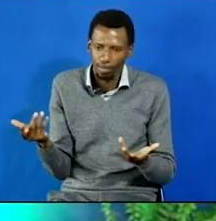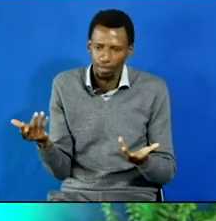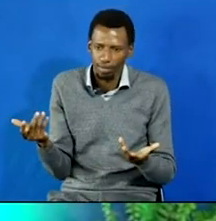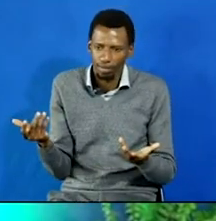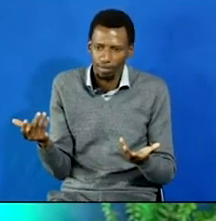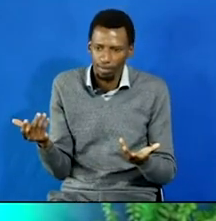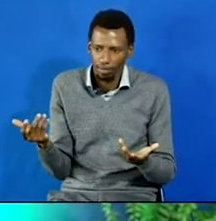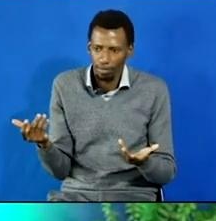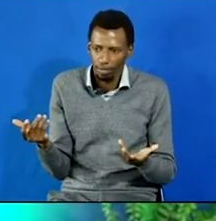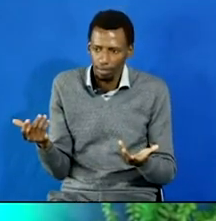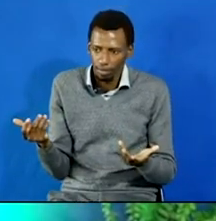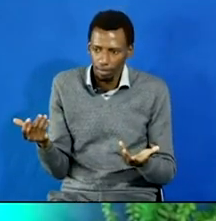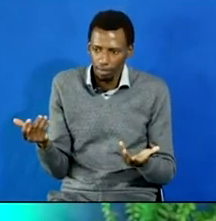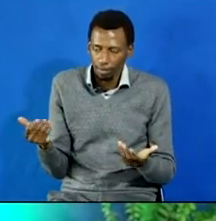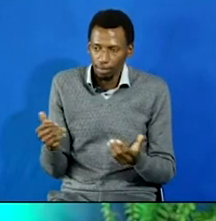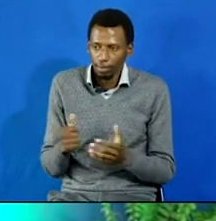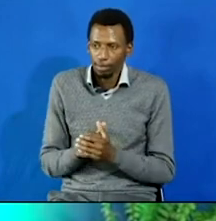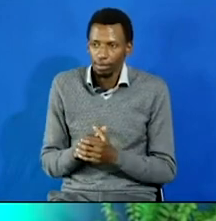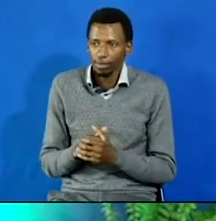issues.